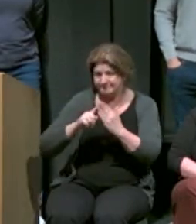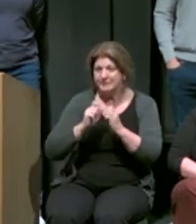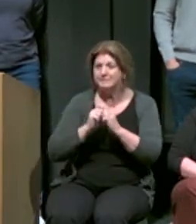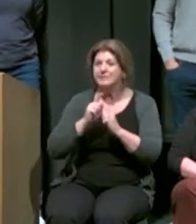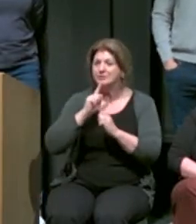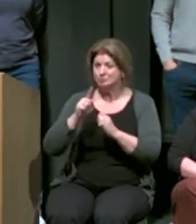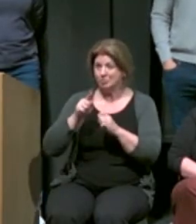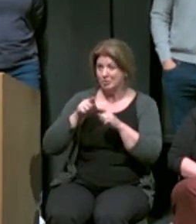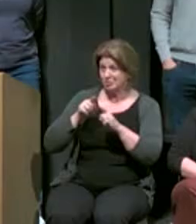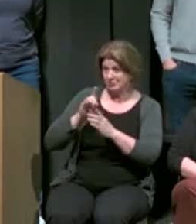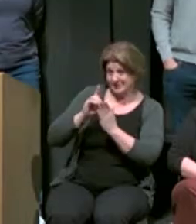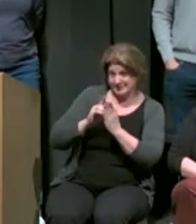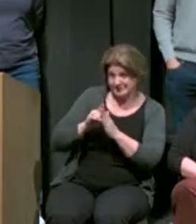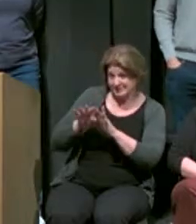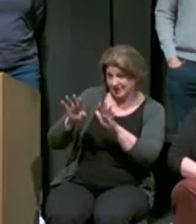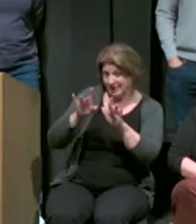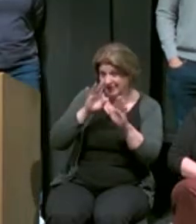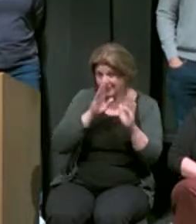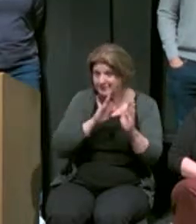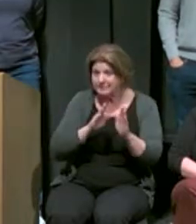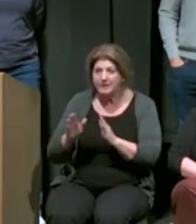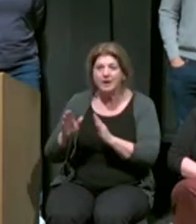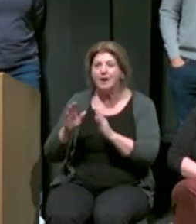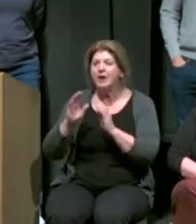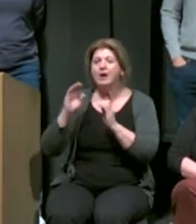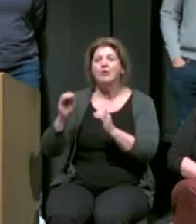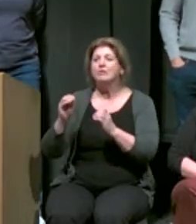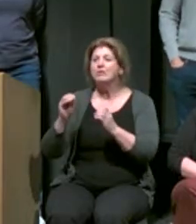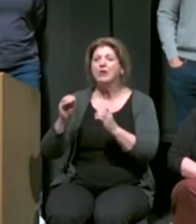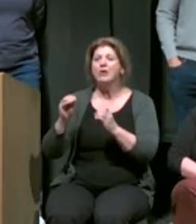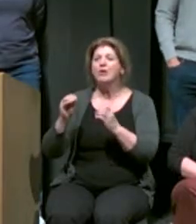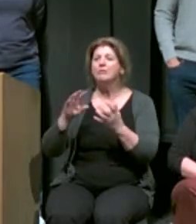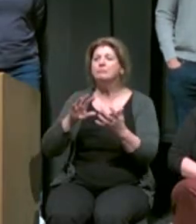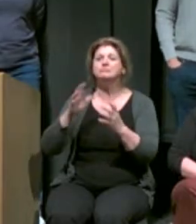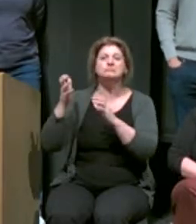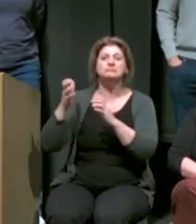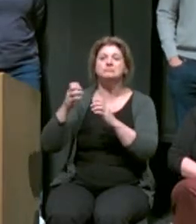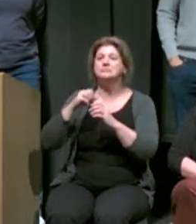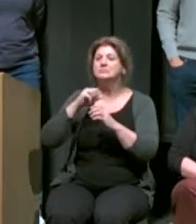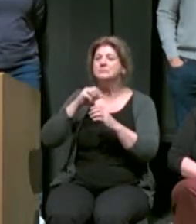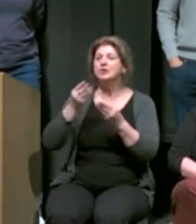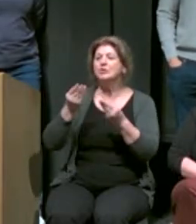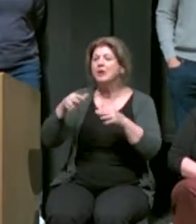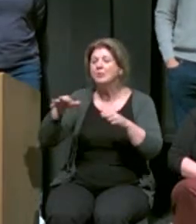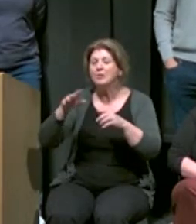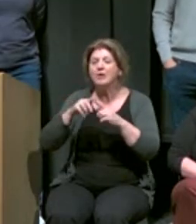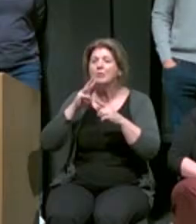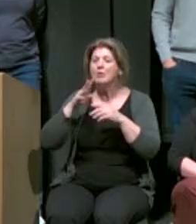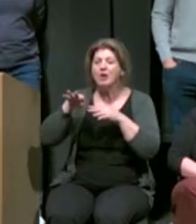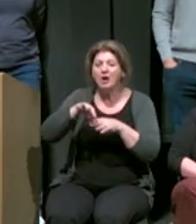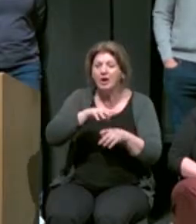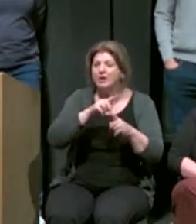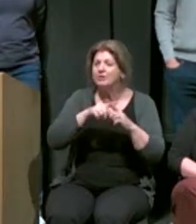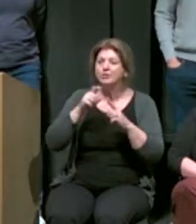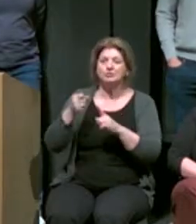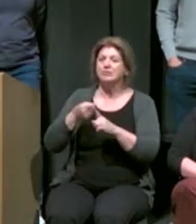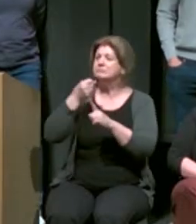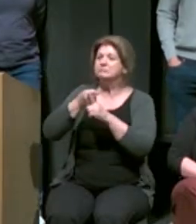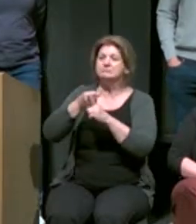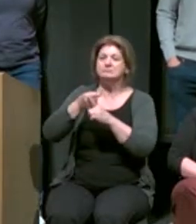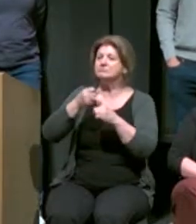as designed that there wouldn't be any impacts to like groundwater or due to runoff, anything like that